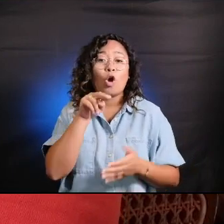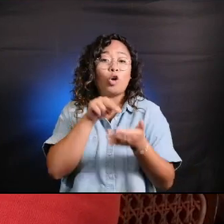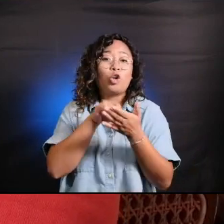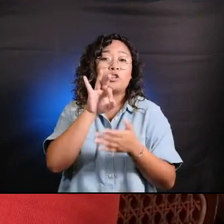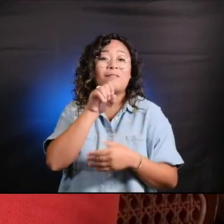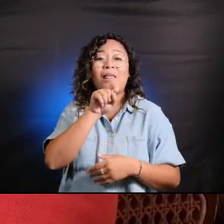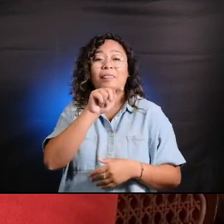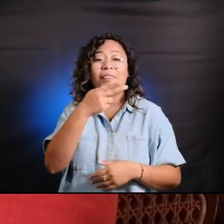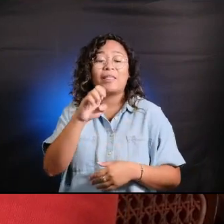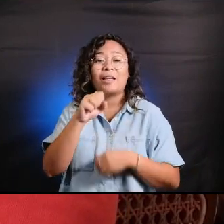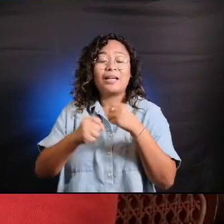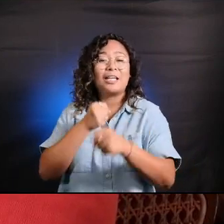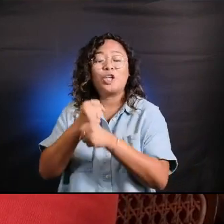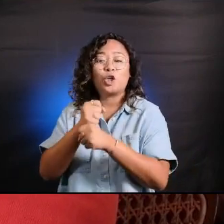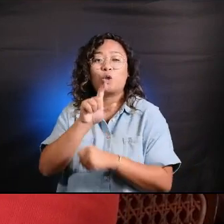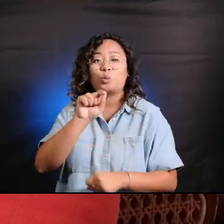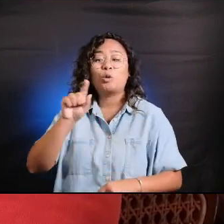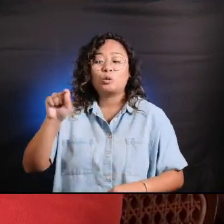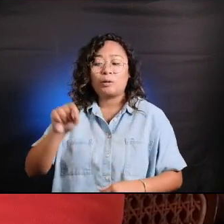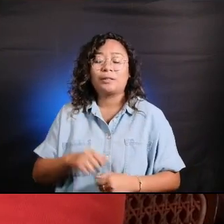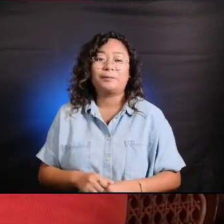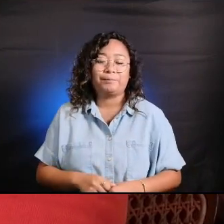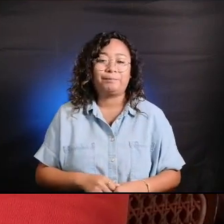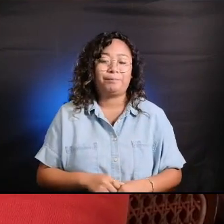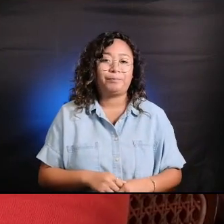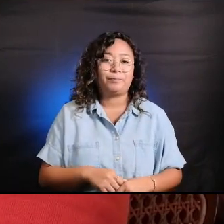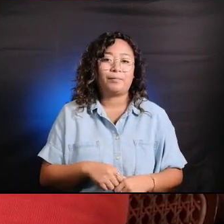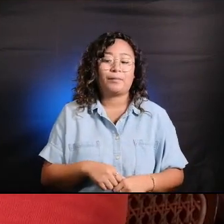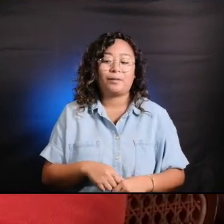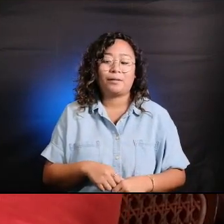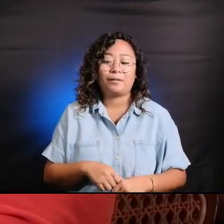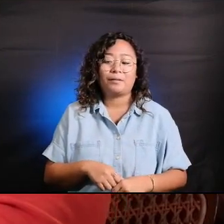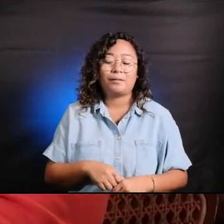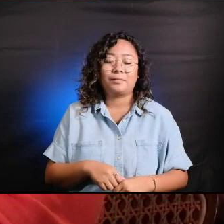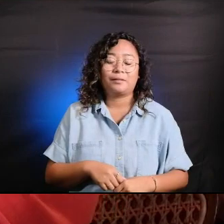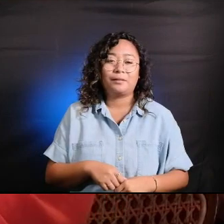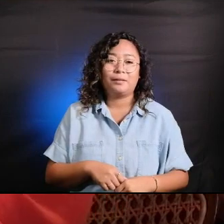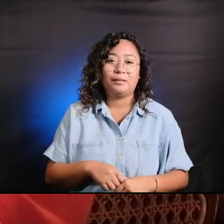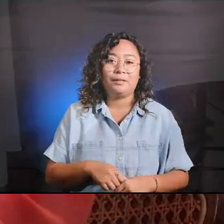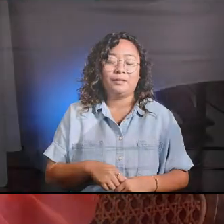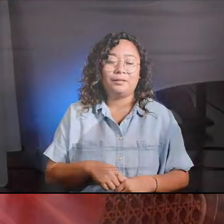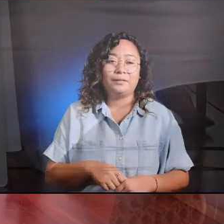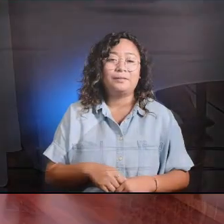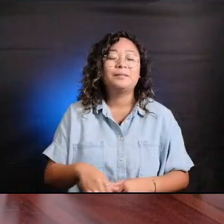Year 2020. That's the motto for this year's Nurse of the Year.